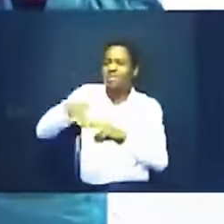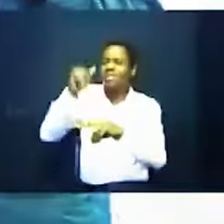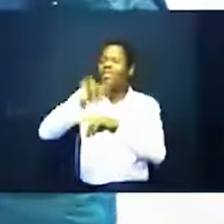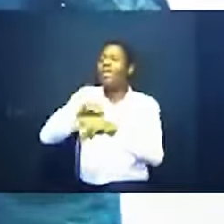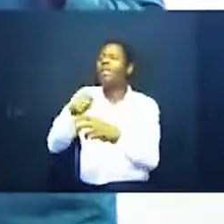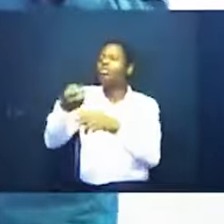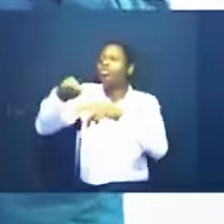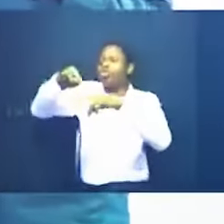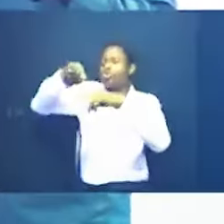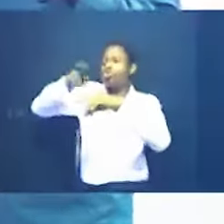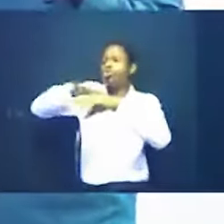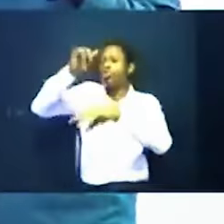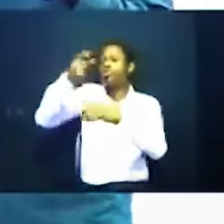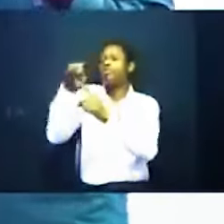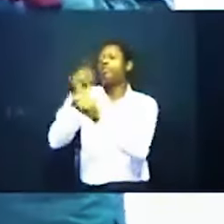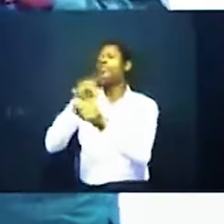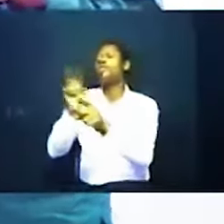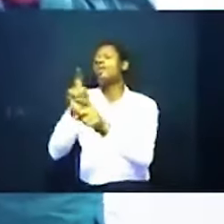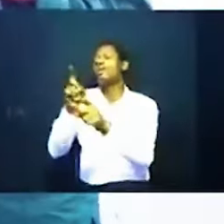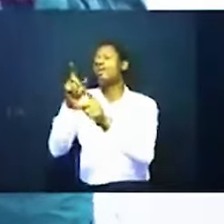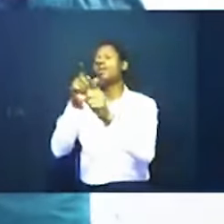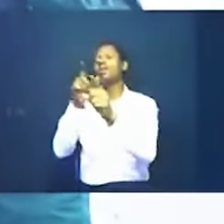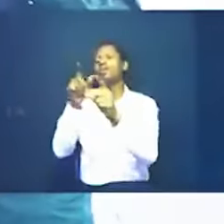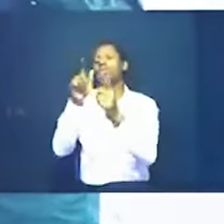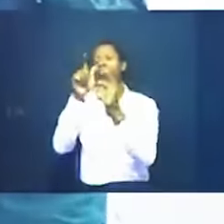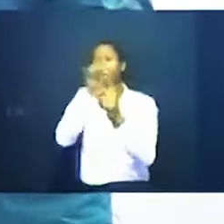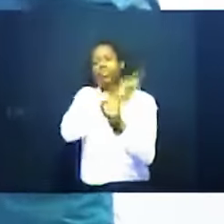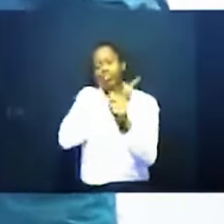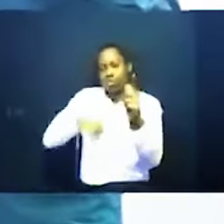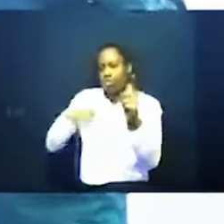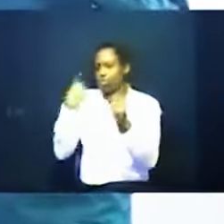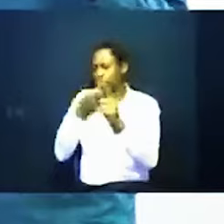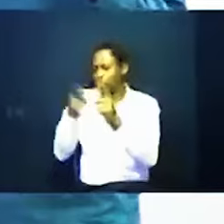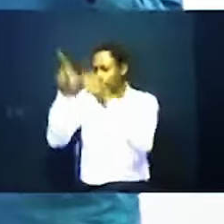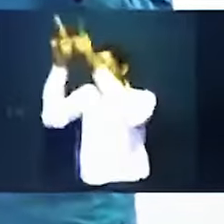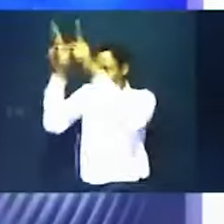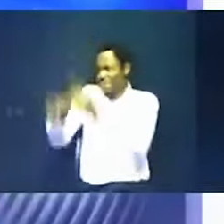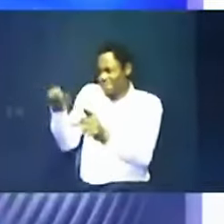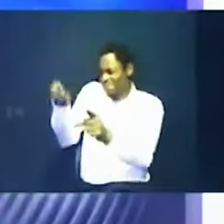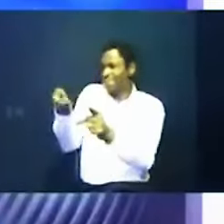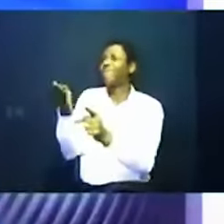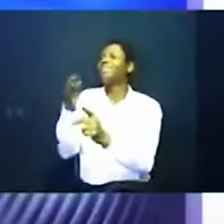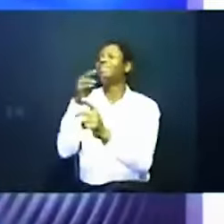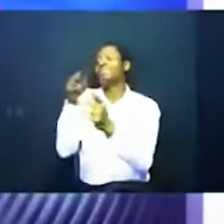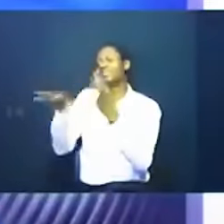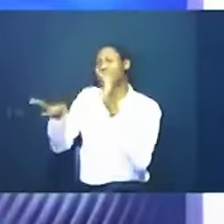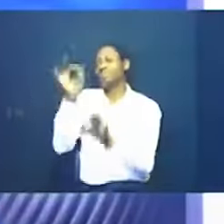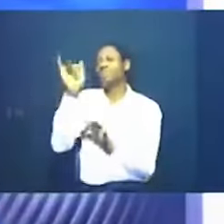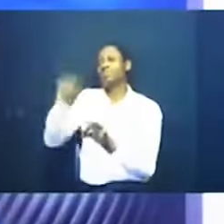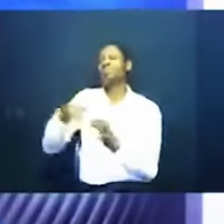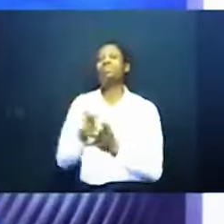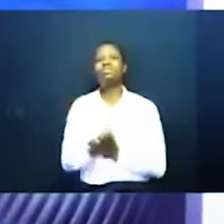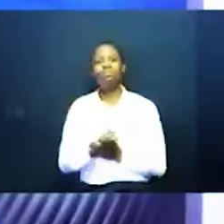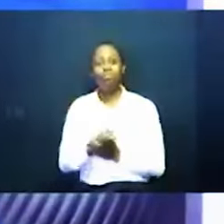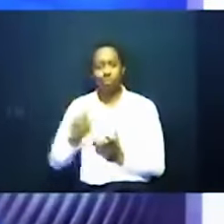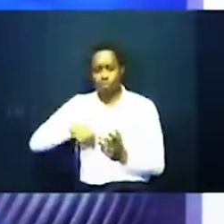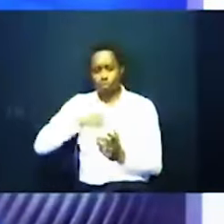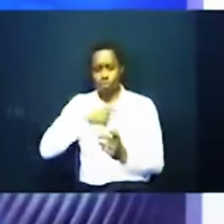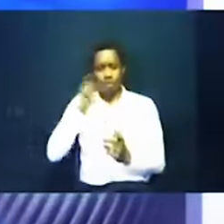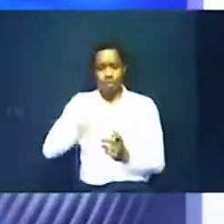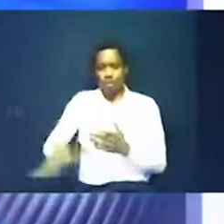the Lord ah e firi awurade ankasa is the spirit ah oye honhom so we should see ourselves as Christian being